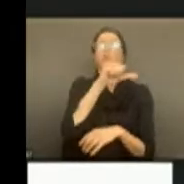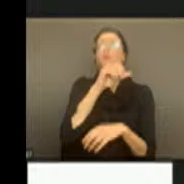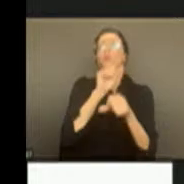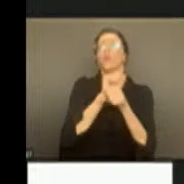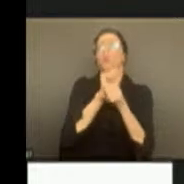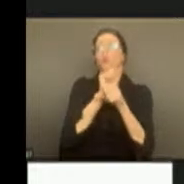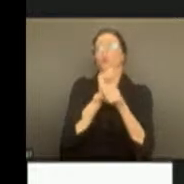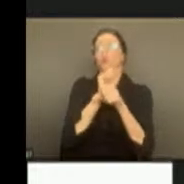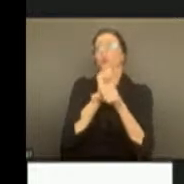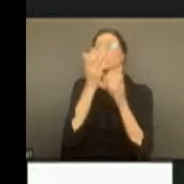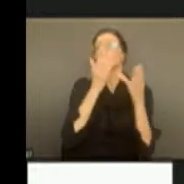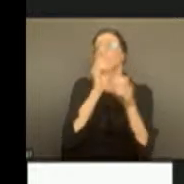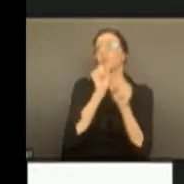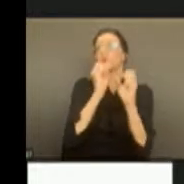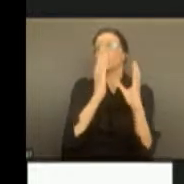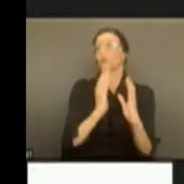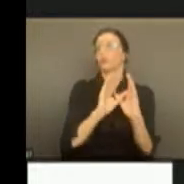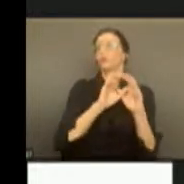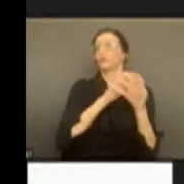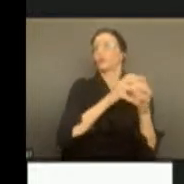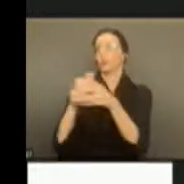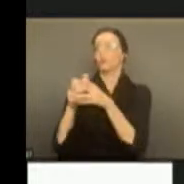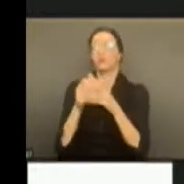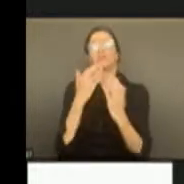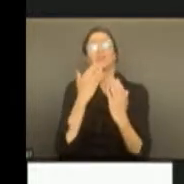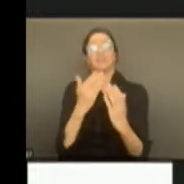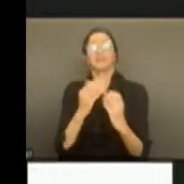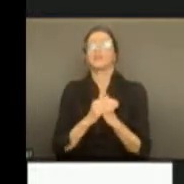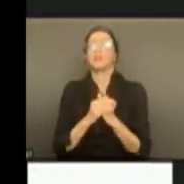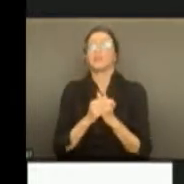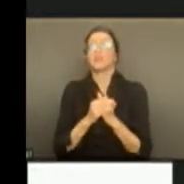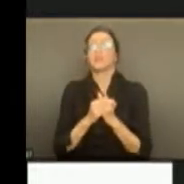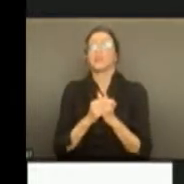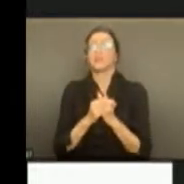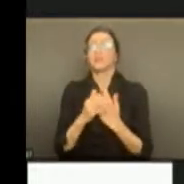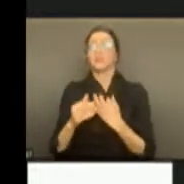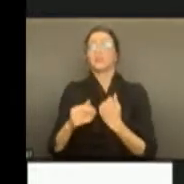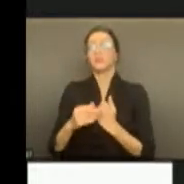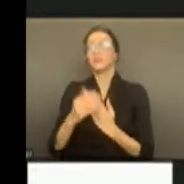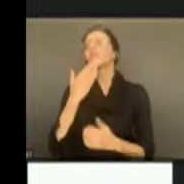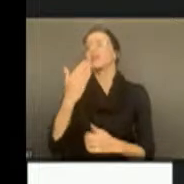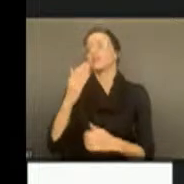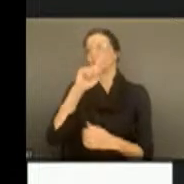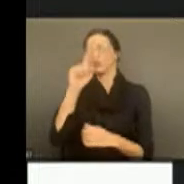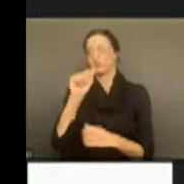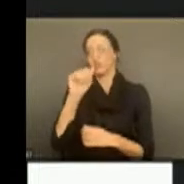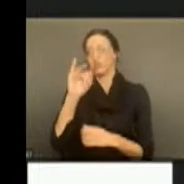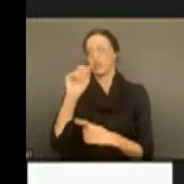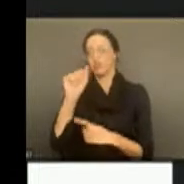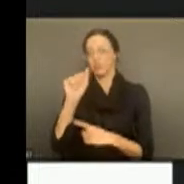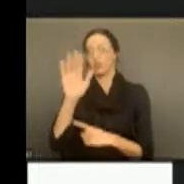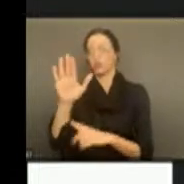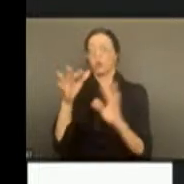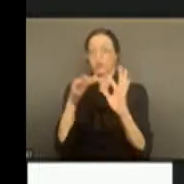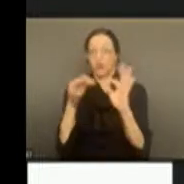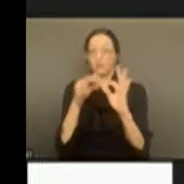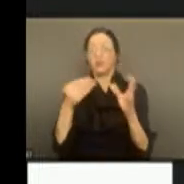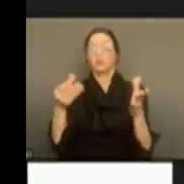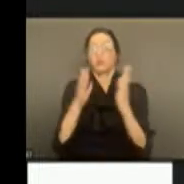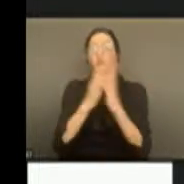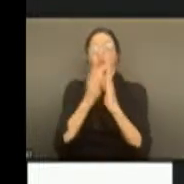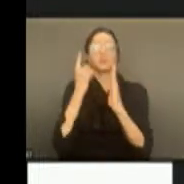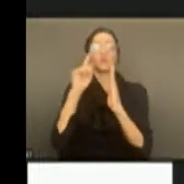Thank you, Zania. Your comments and requests for additional funding for rental